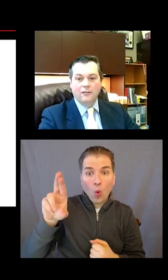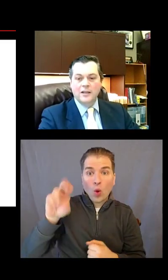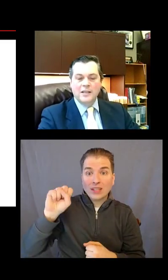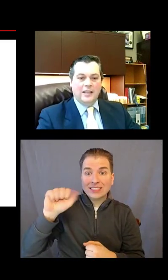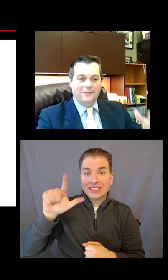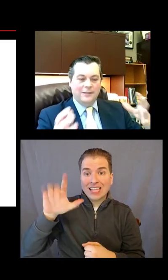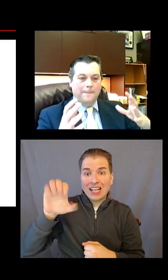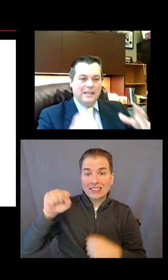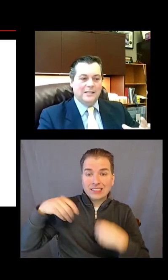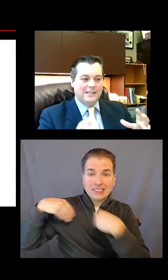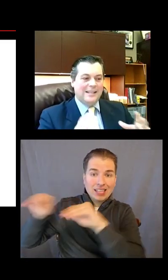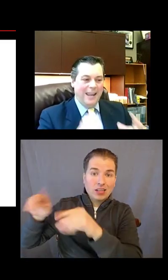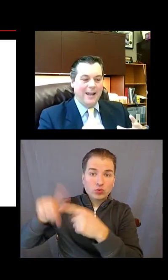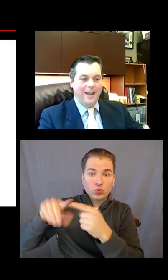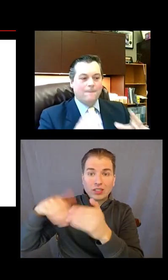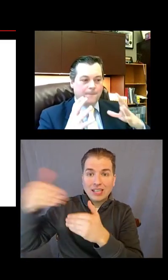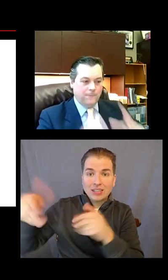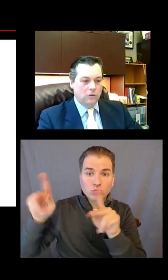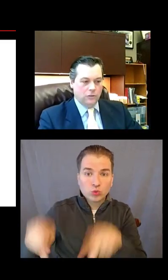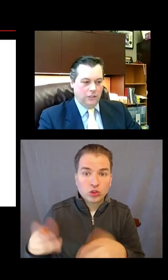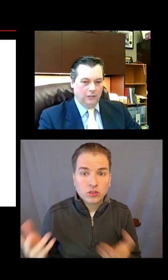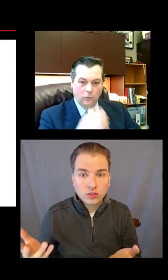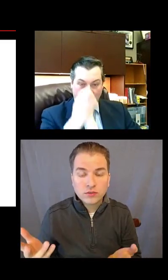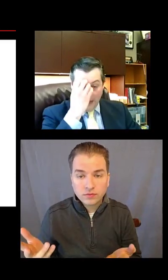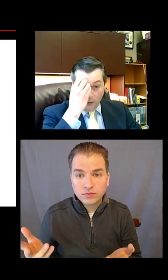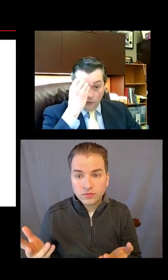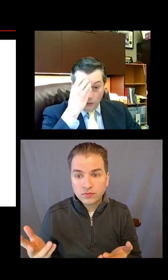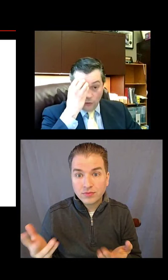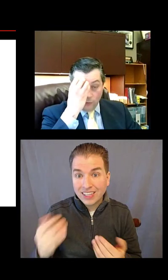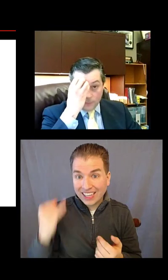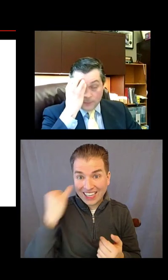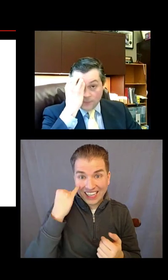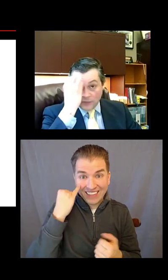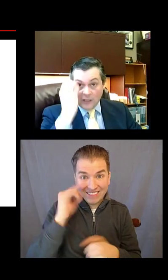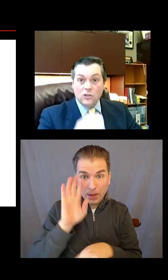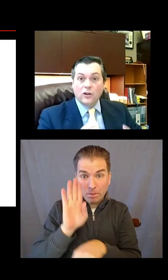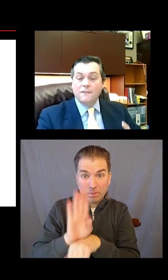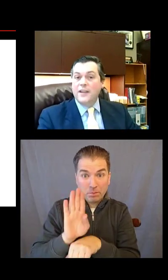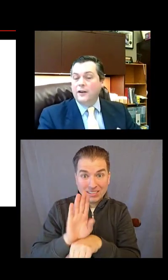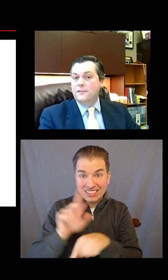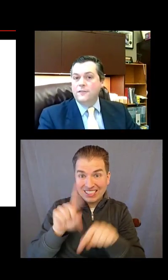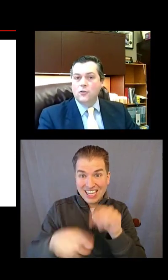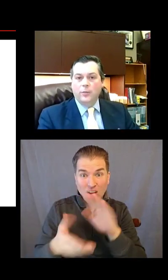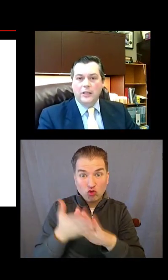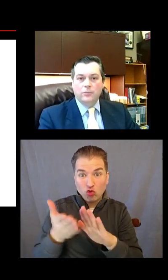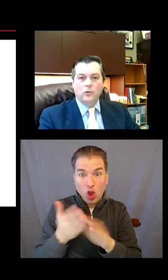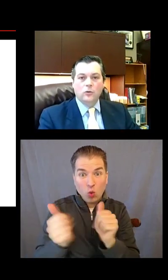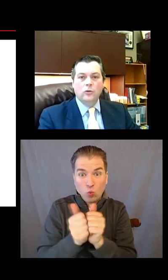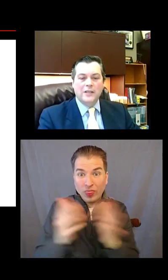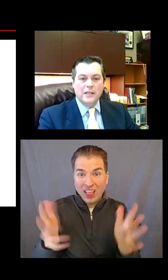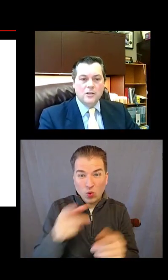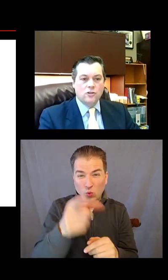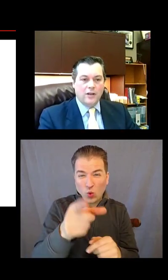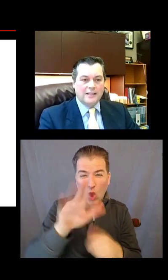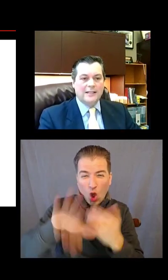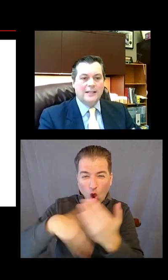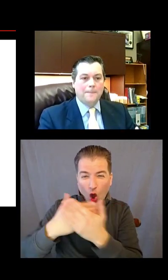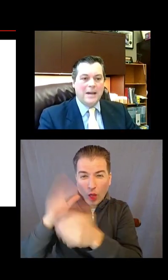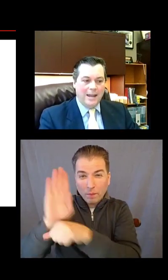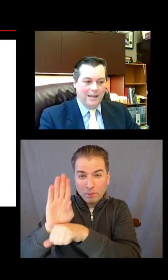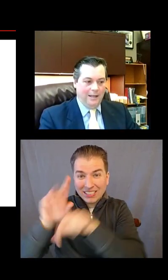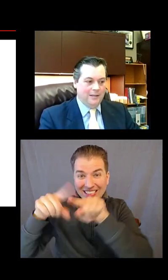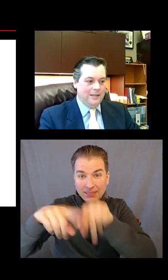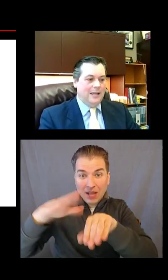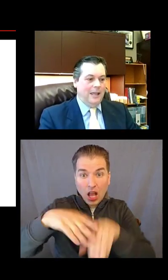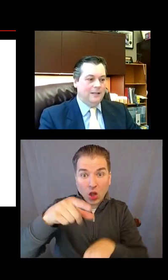a sale. If the business cannot function without you, there are very few people who would be interested